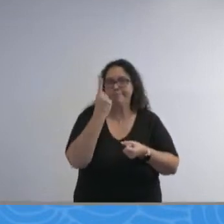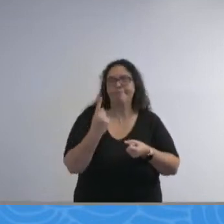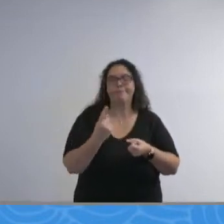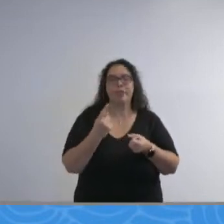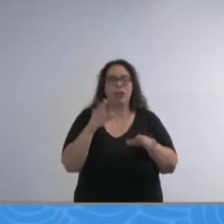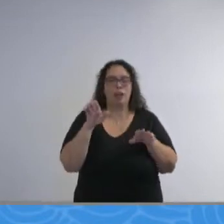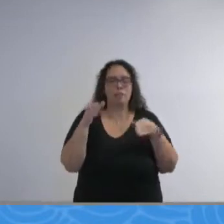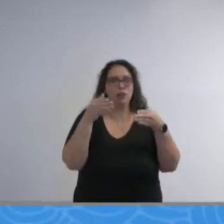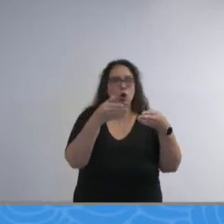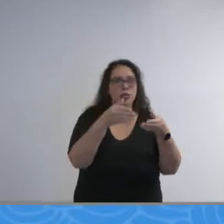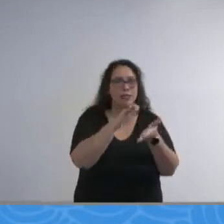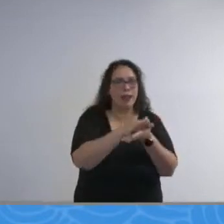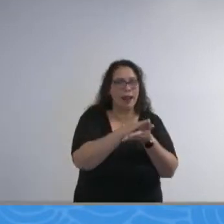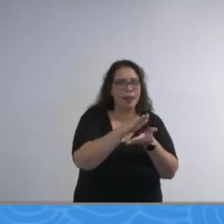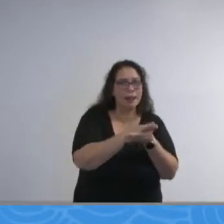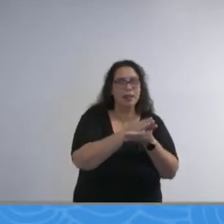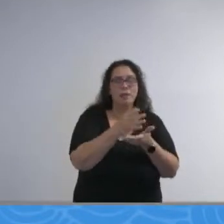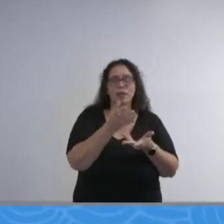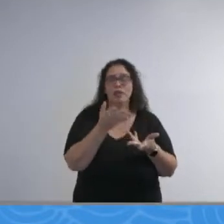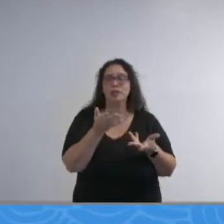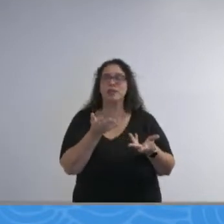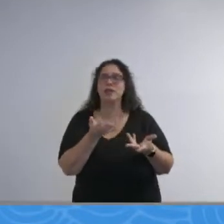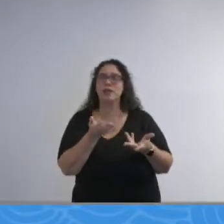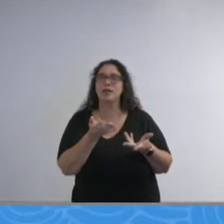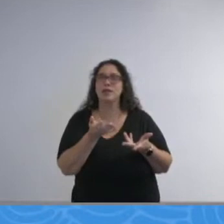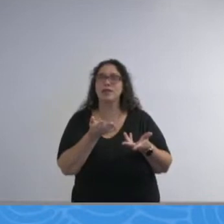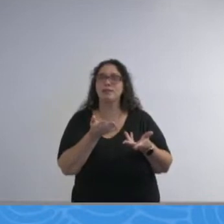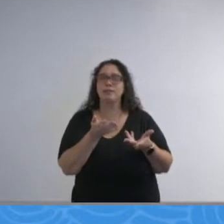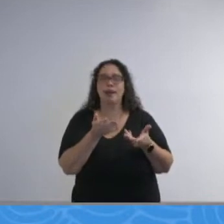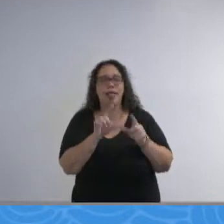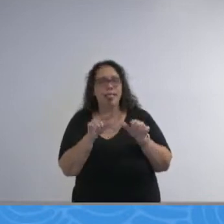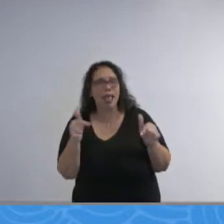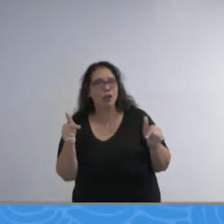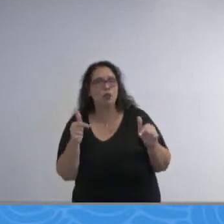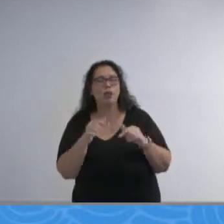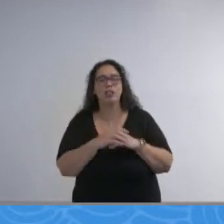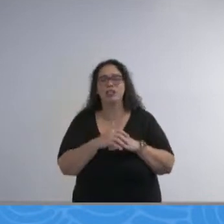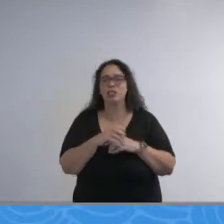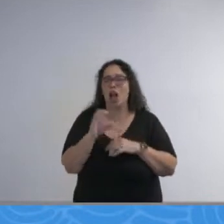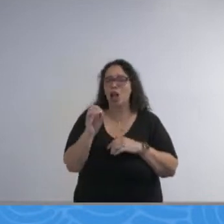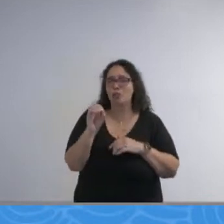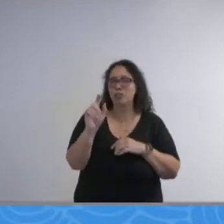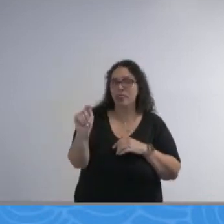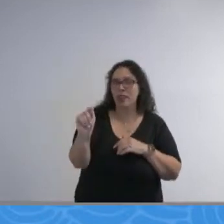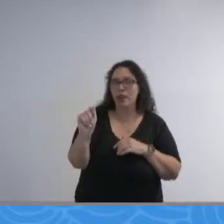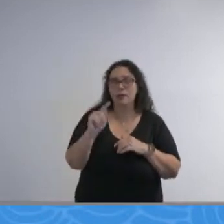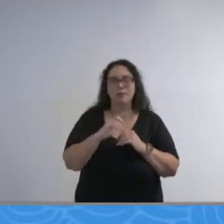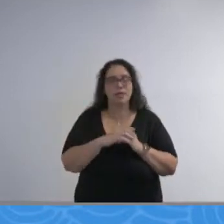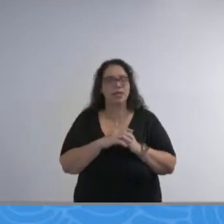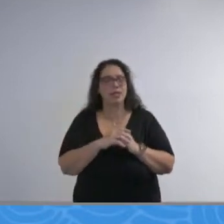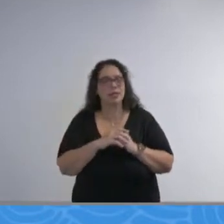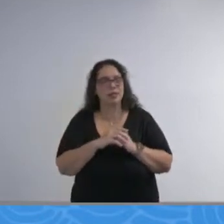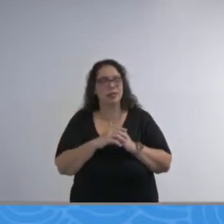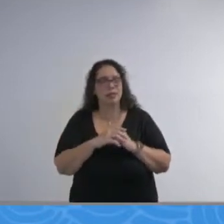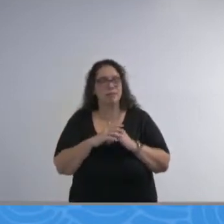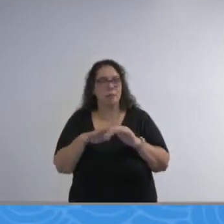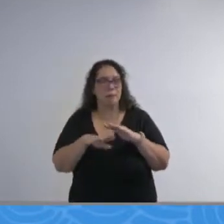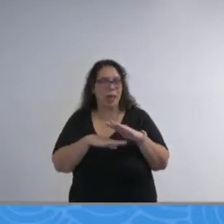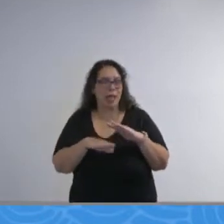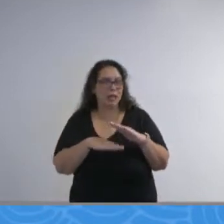either focusing on academics, language, or occupational therapies based on if your